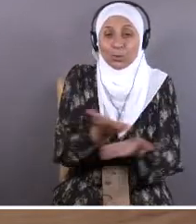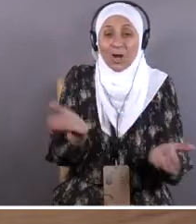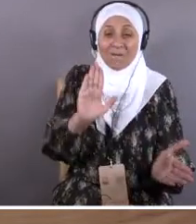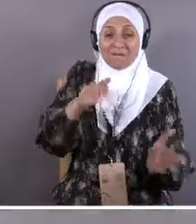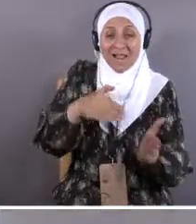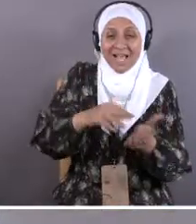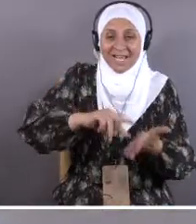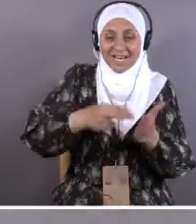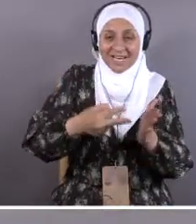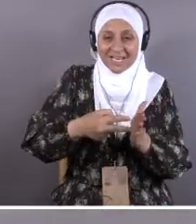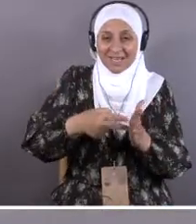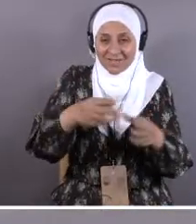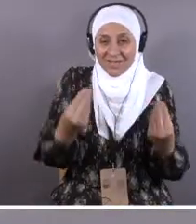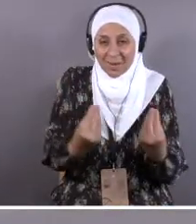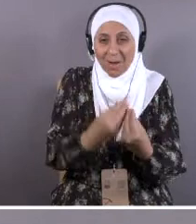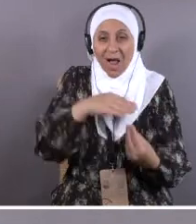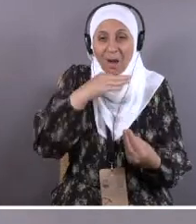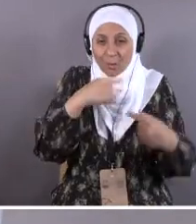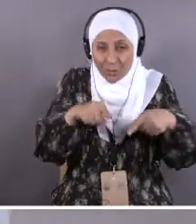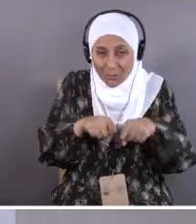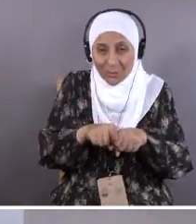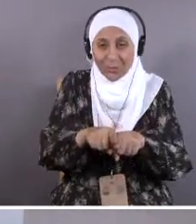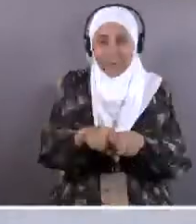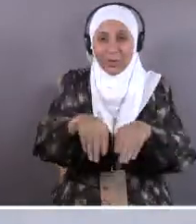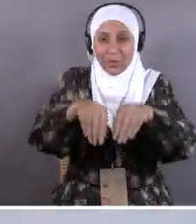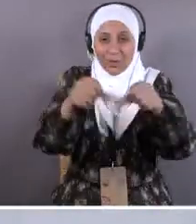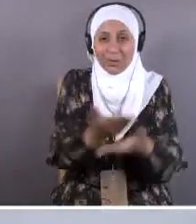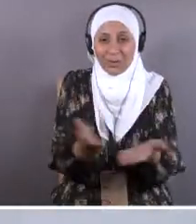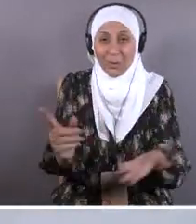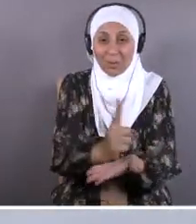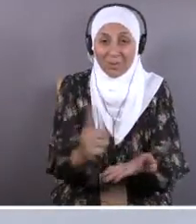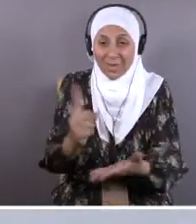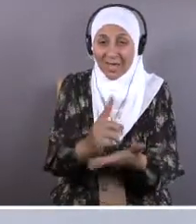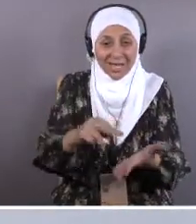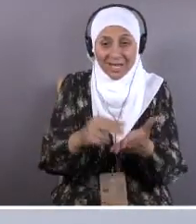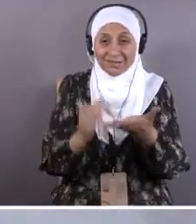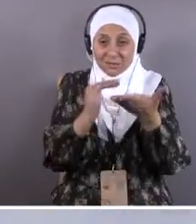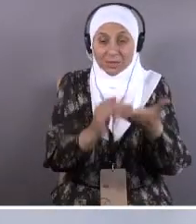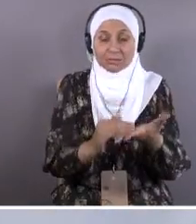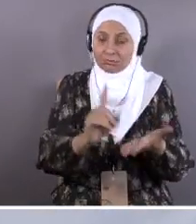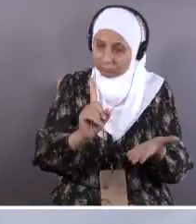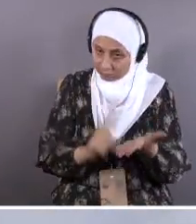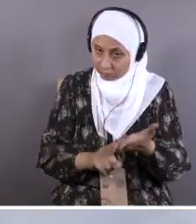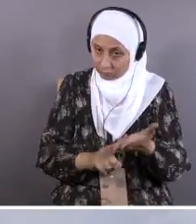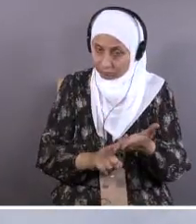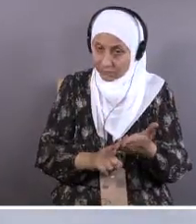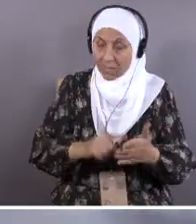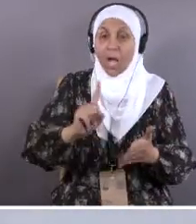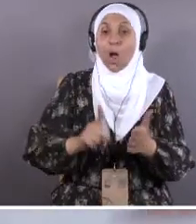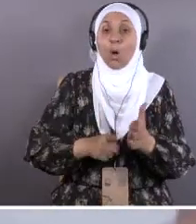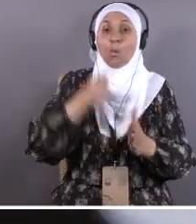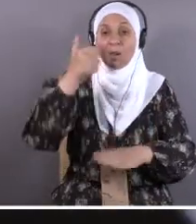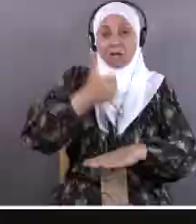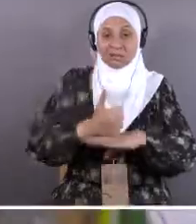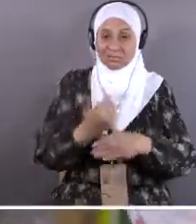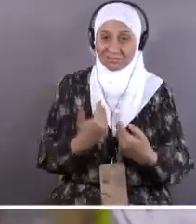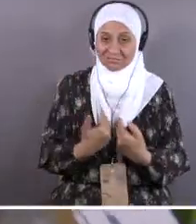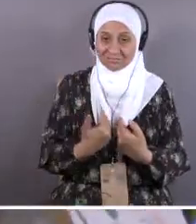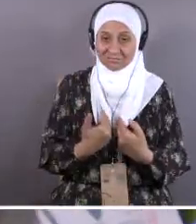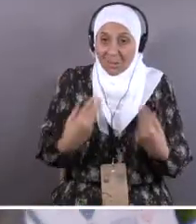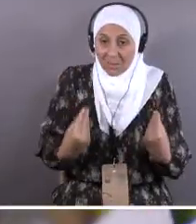with your father. How did this period shape your environmental knowledge? When